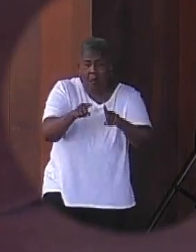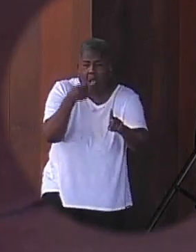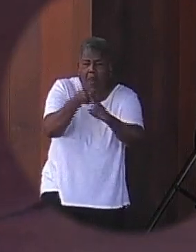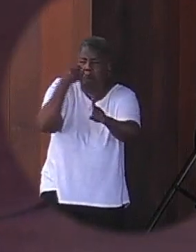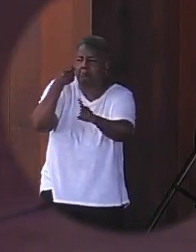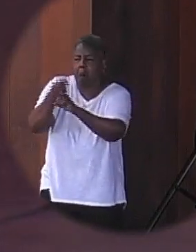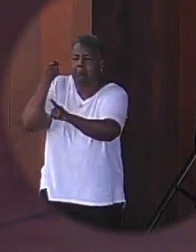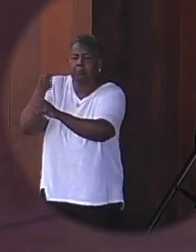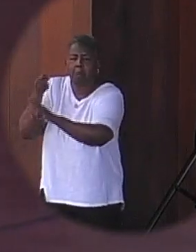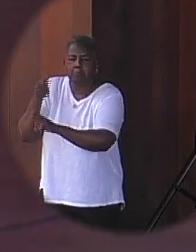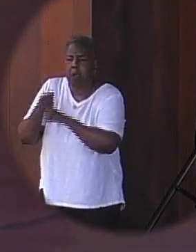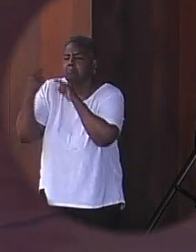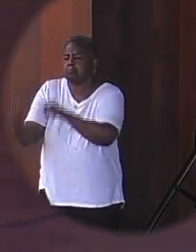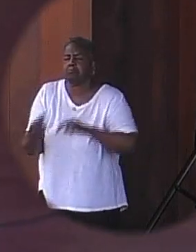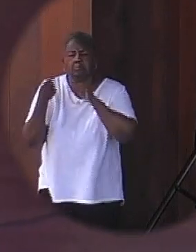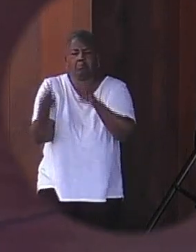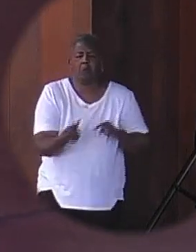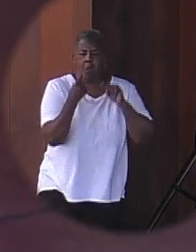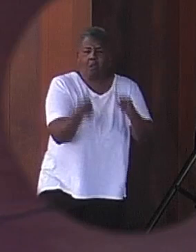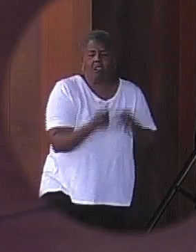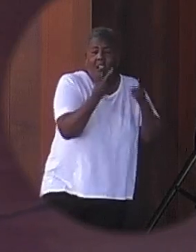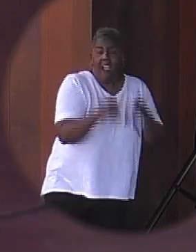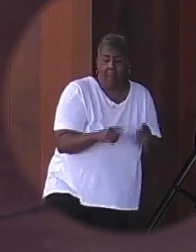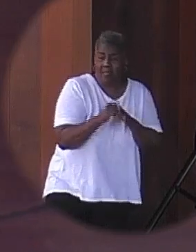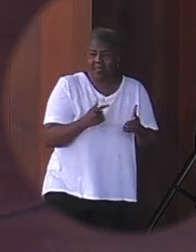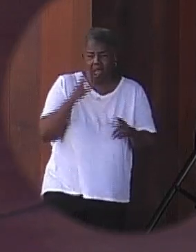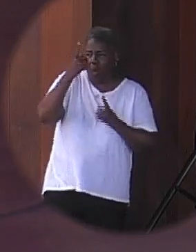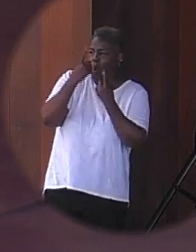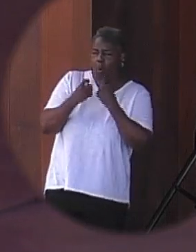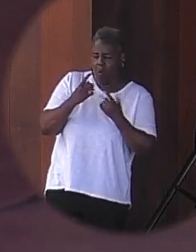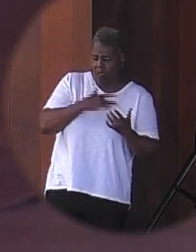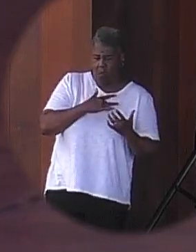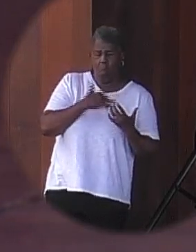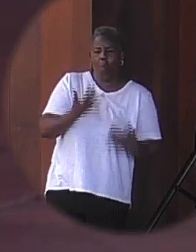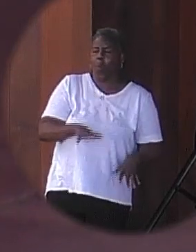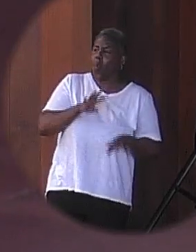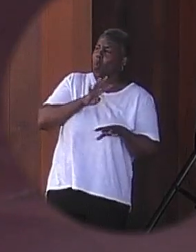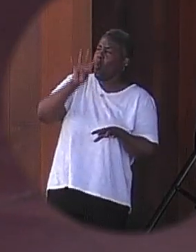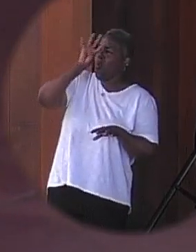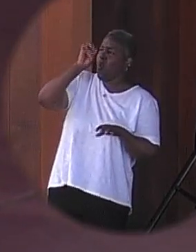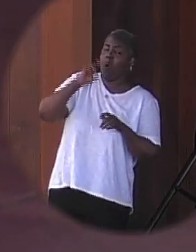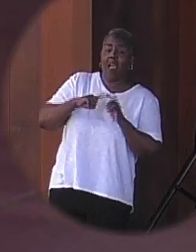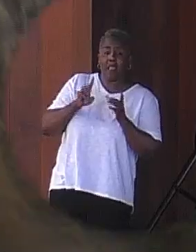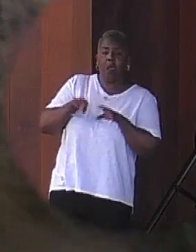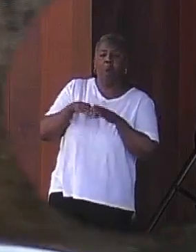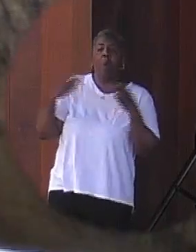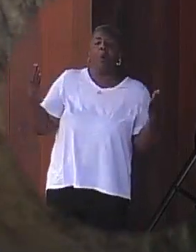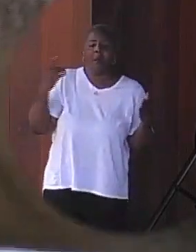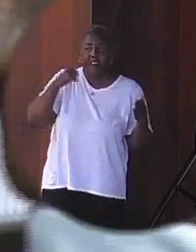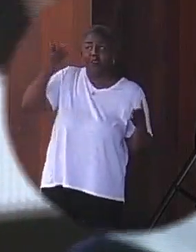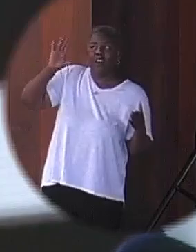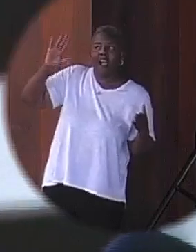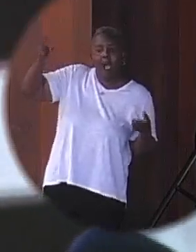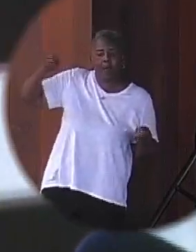an ordained struggle to create a question in you that then allows you to be open for God's